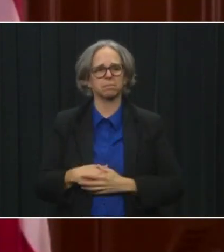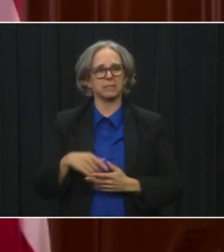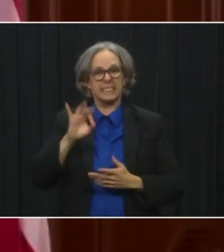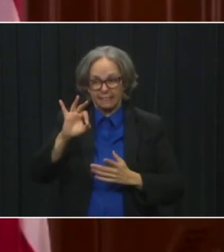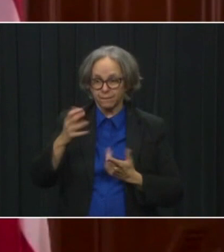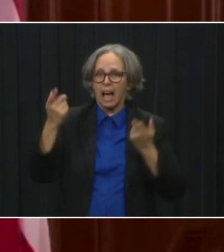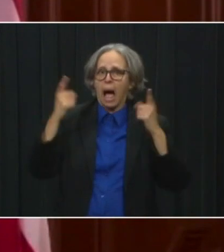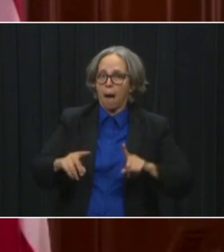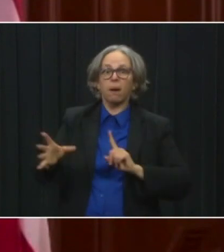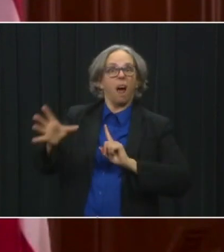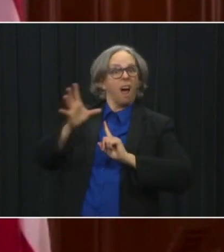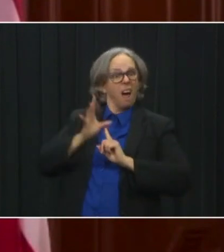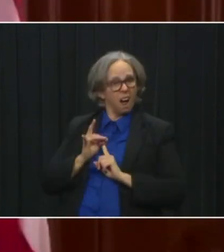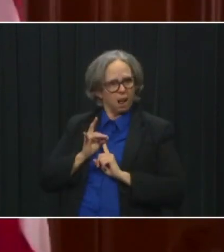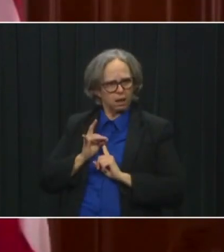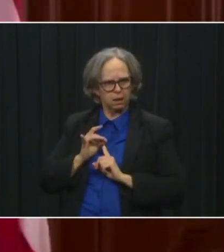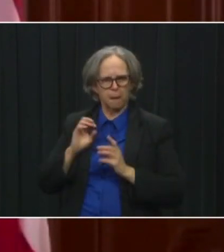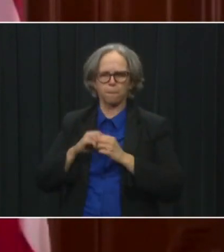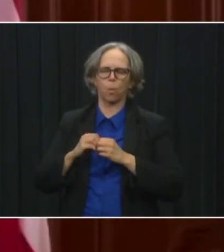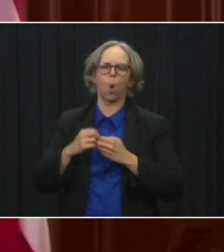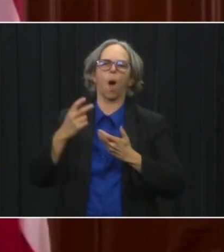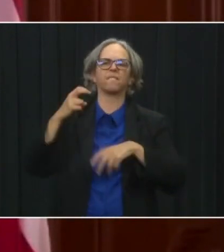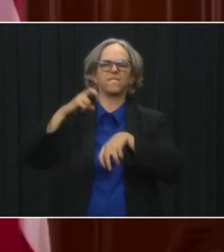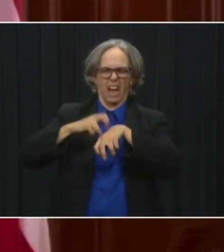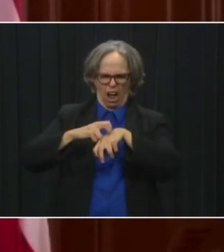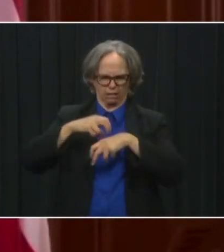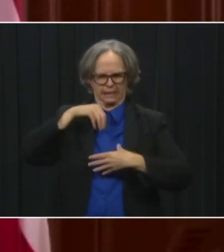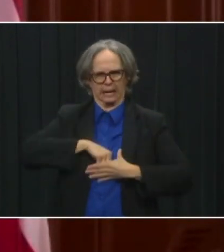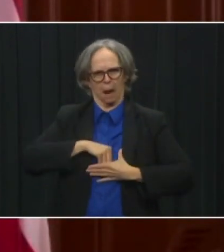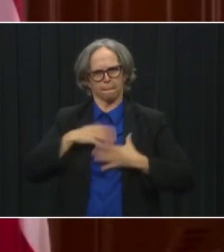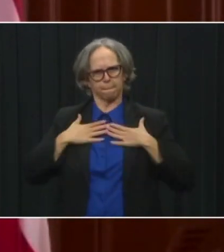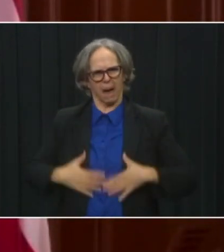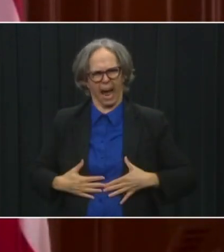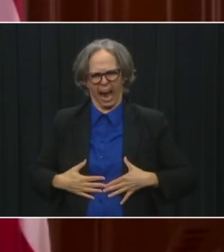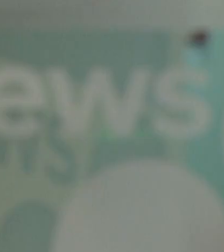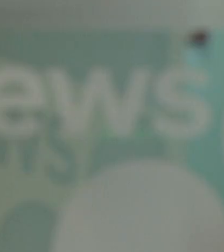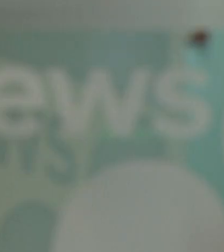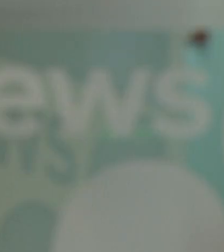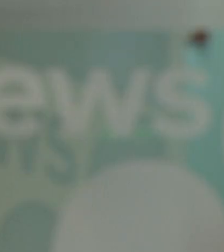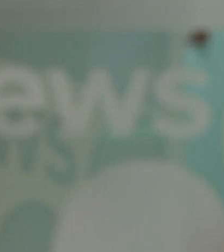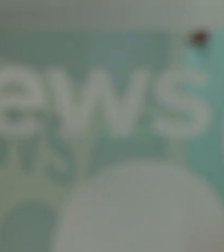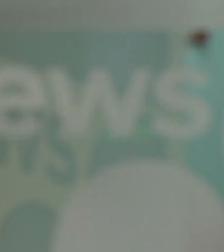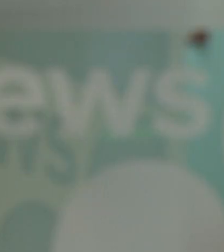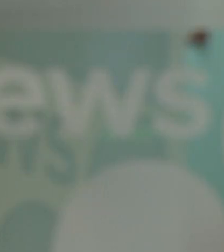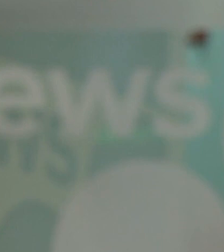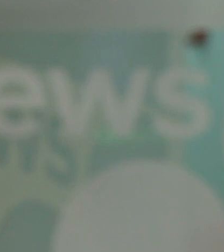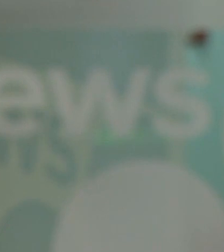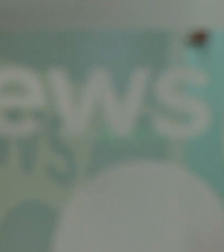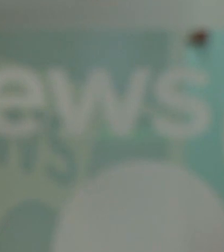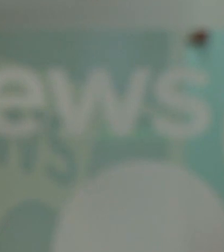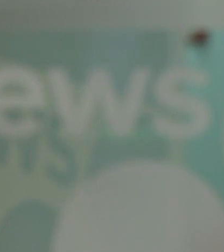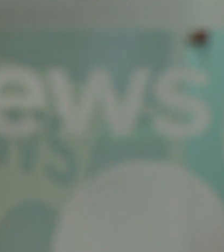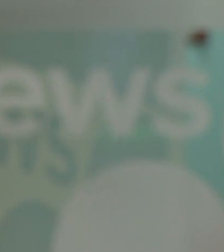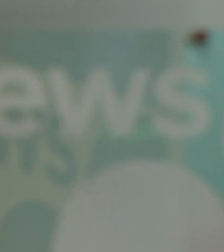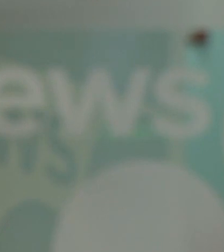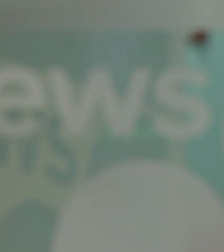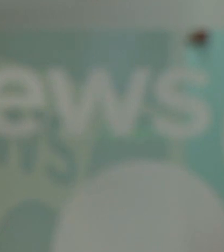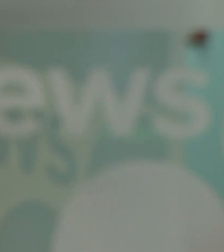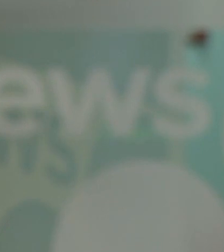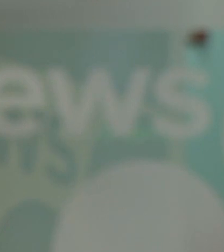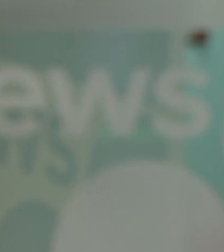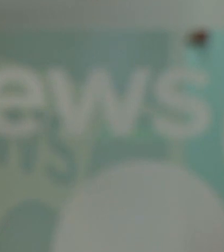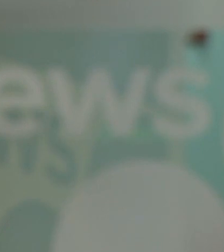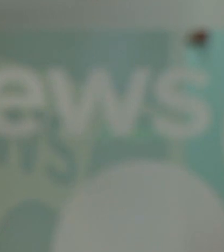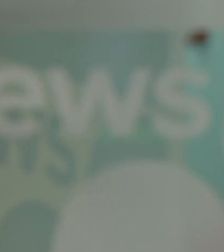higher viral load. Thus, people are getting sicker quicker. And tonight, one local doctor warning the